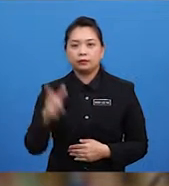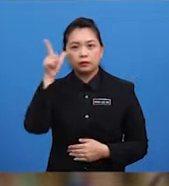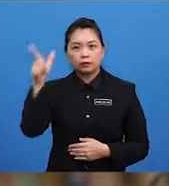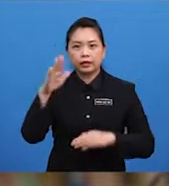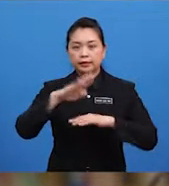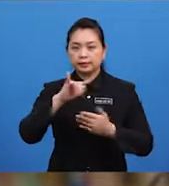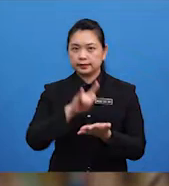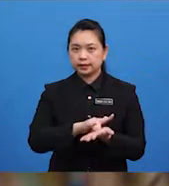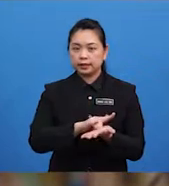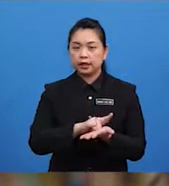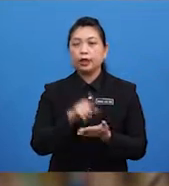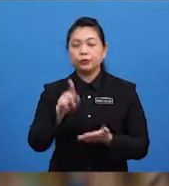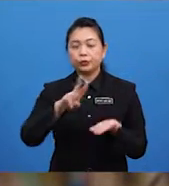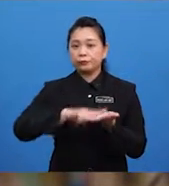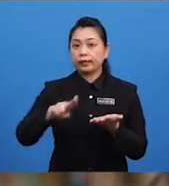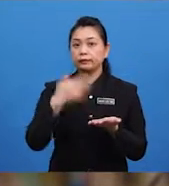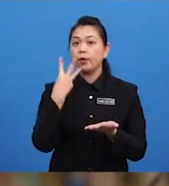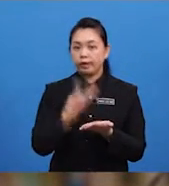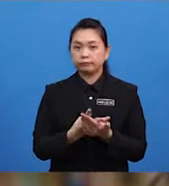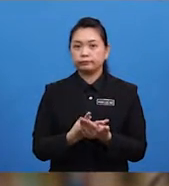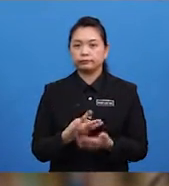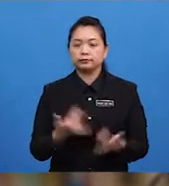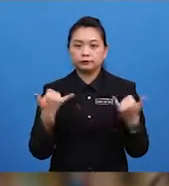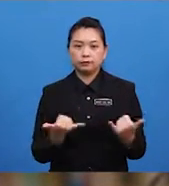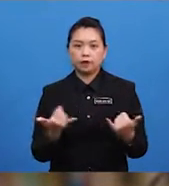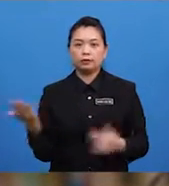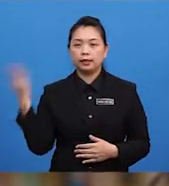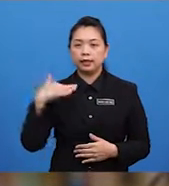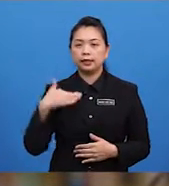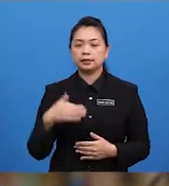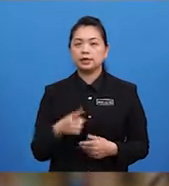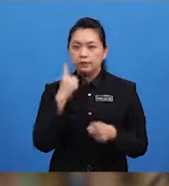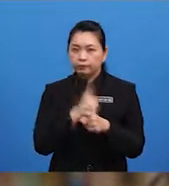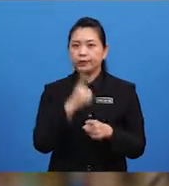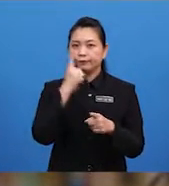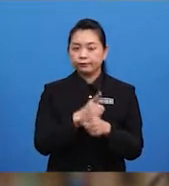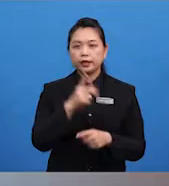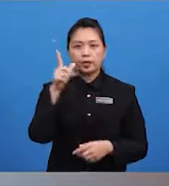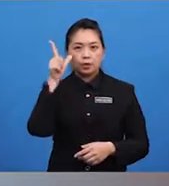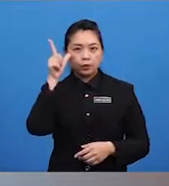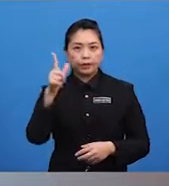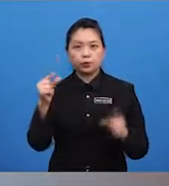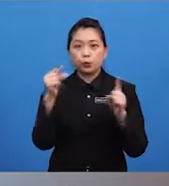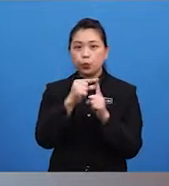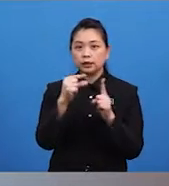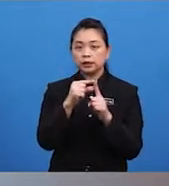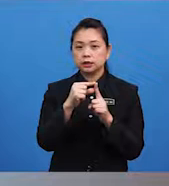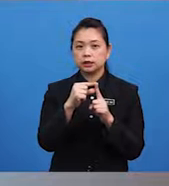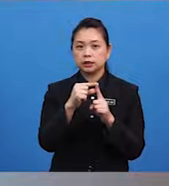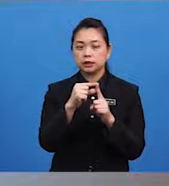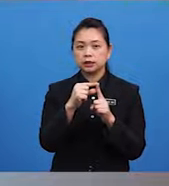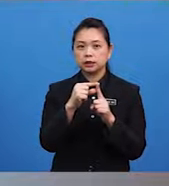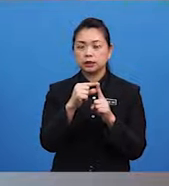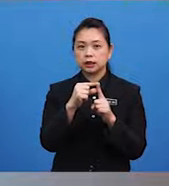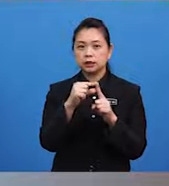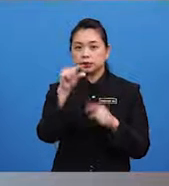Look at that! You read well! Now let's really look at the word that, which is